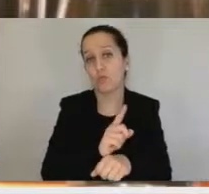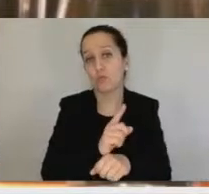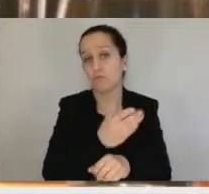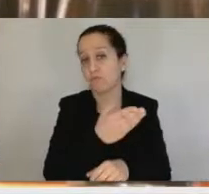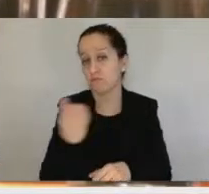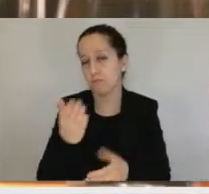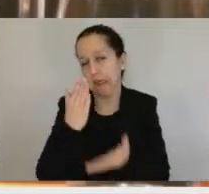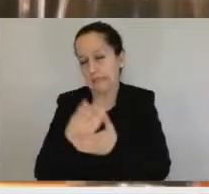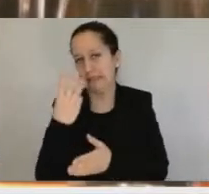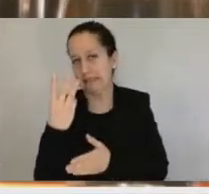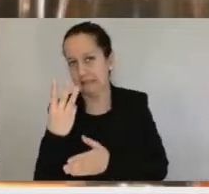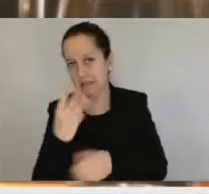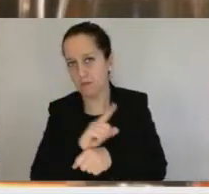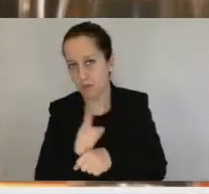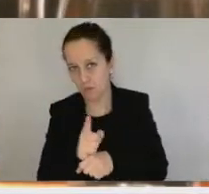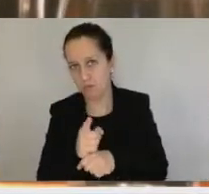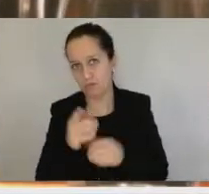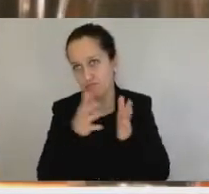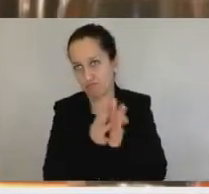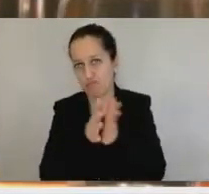Go ahead, Christian.